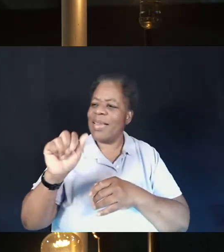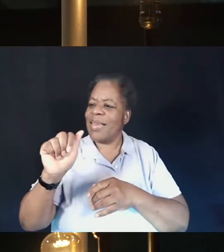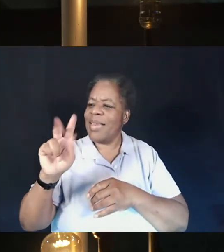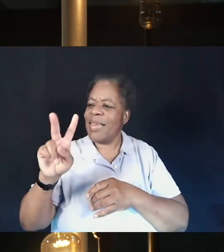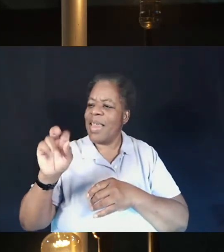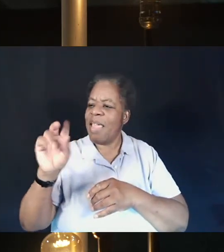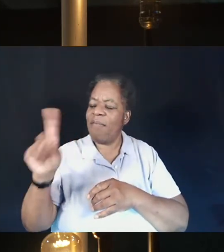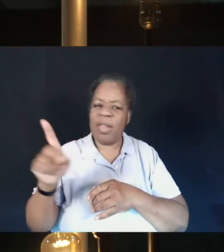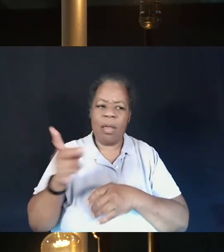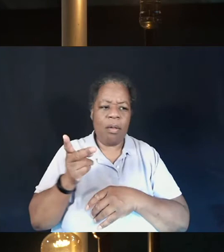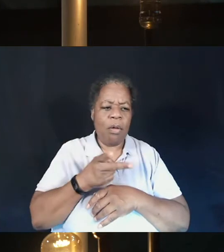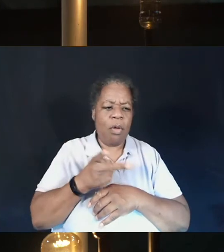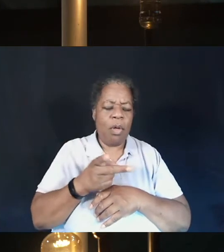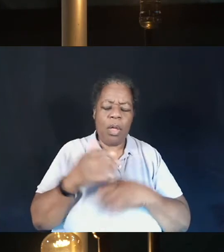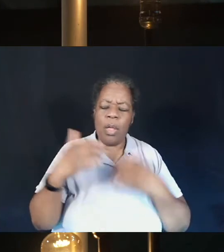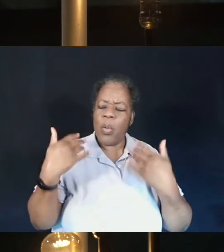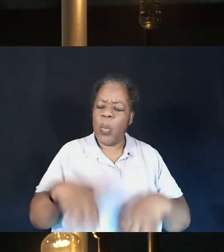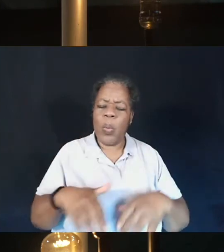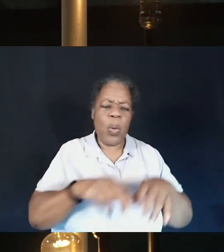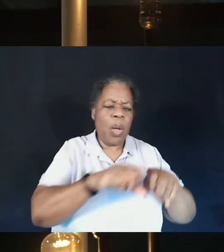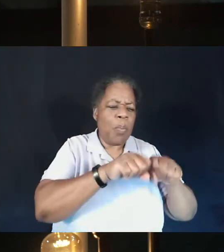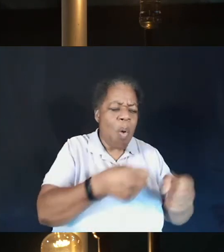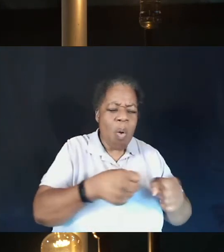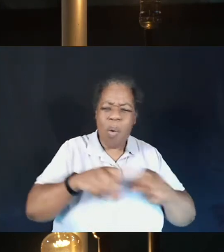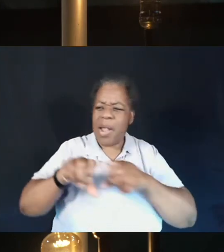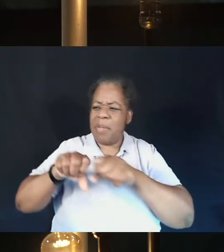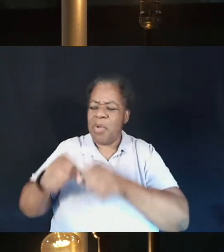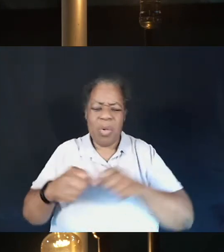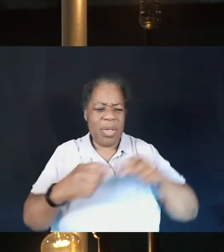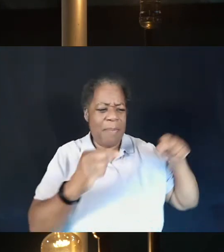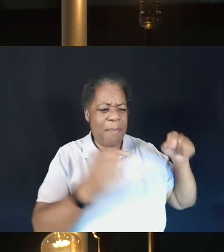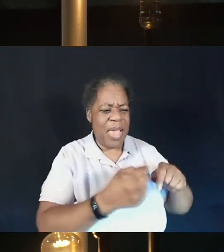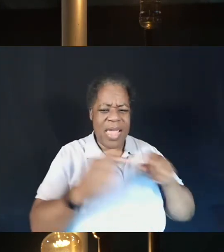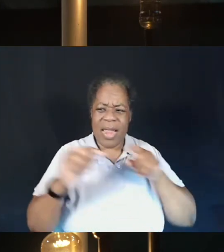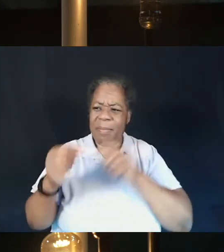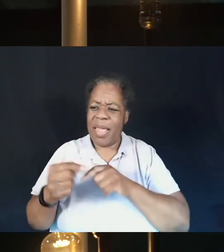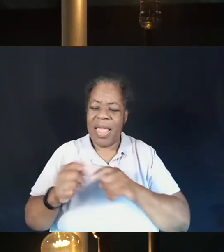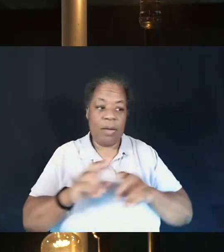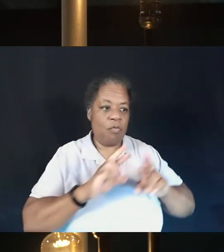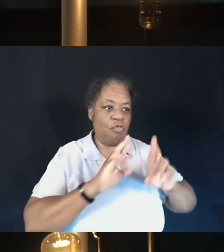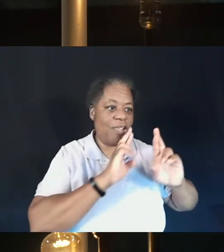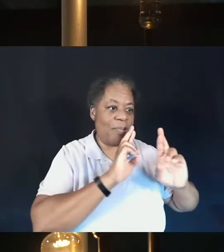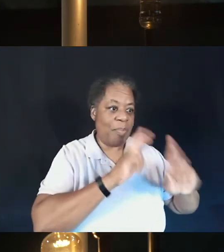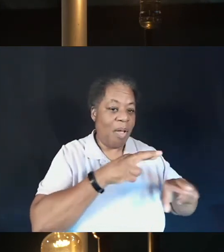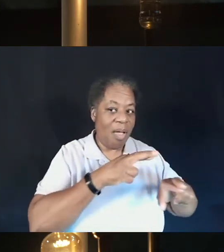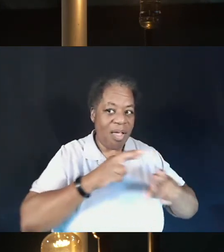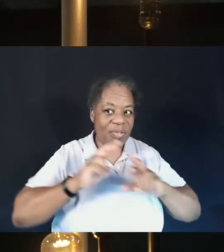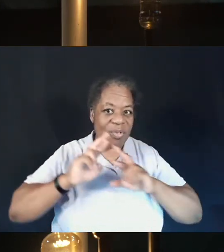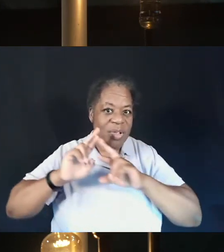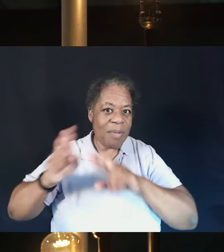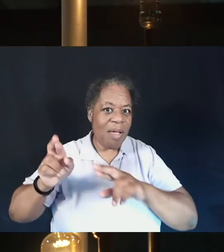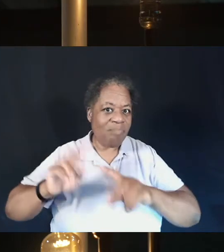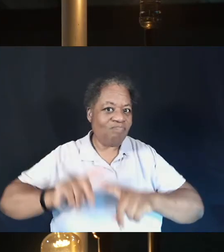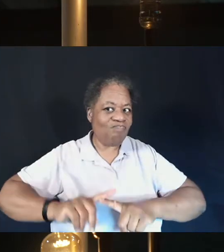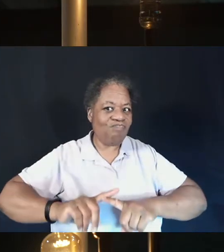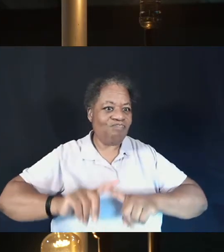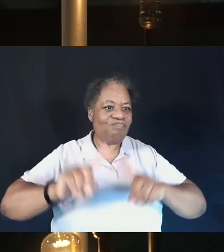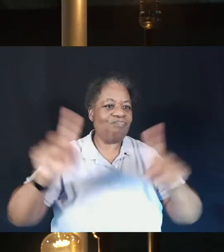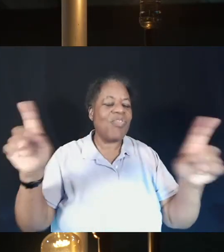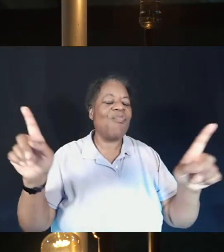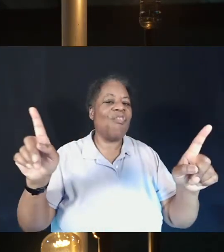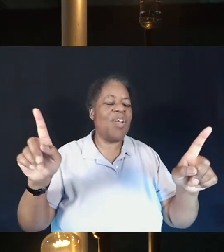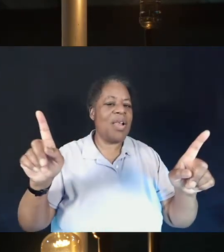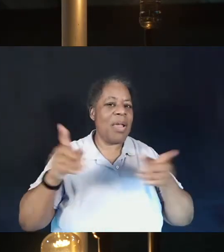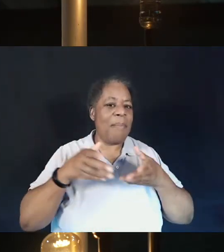much brokenness and so much pain there, but the way that they each responded offers us a very different path forward.